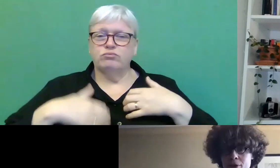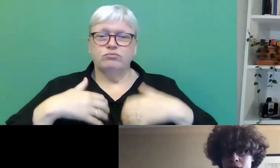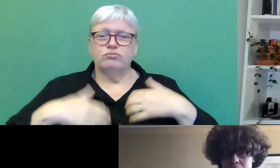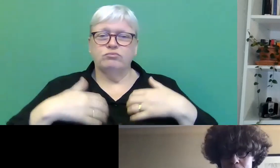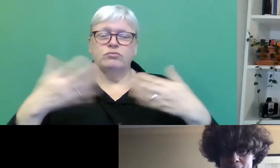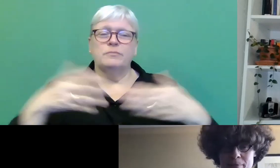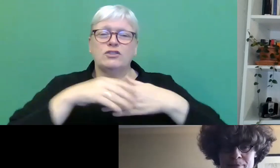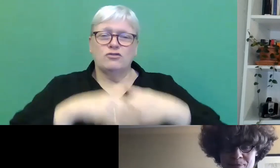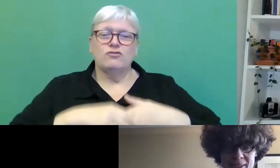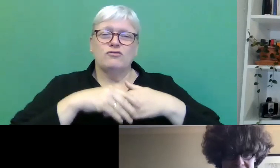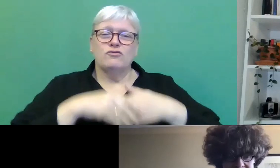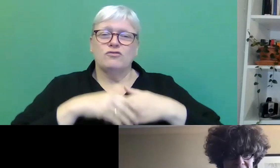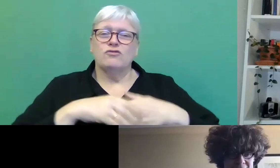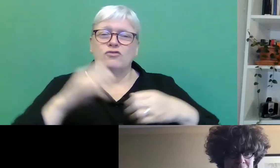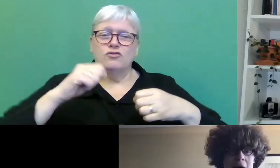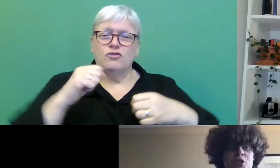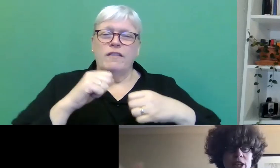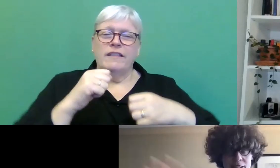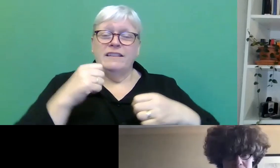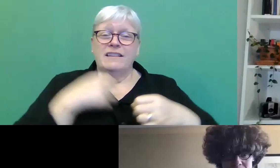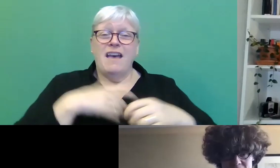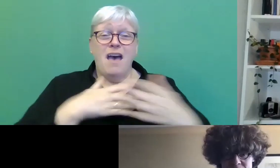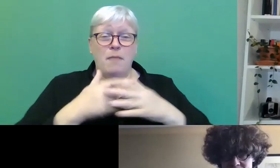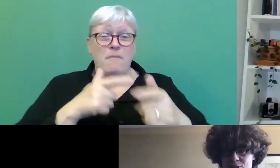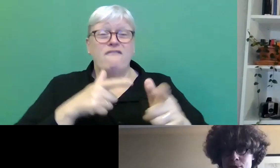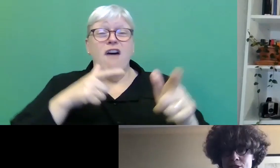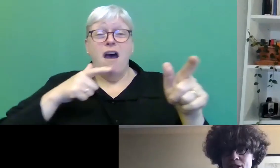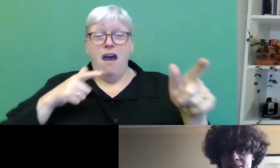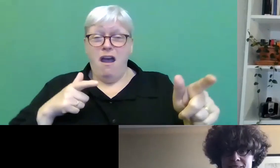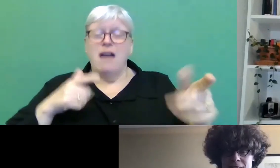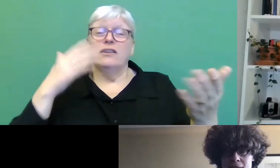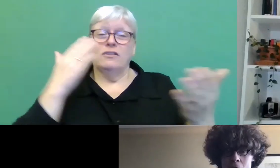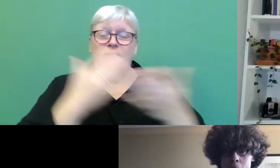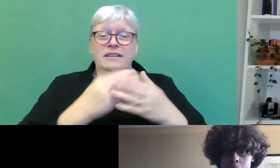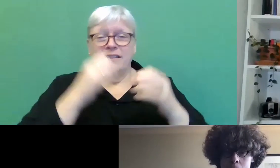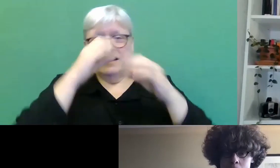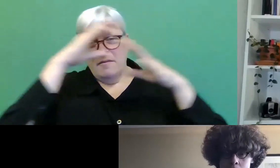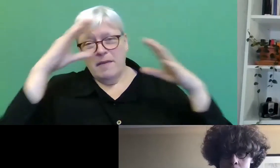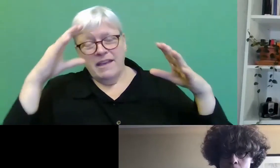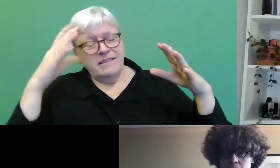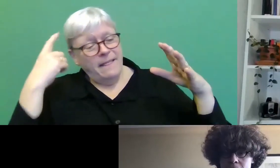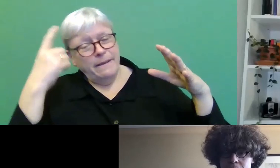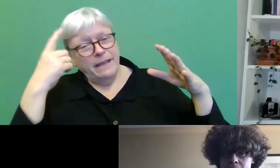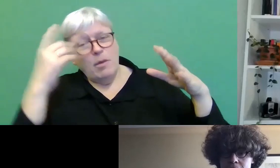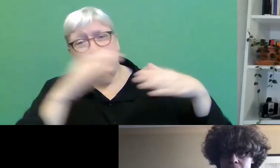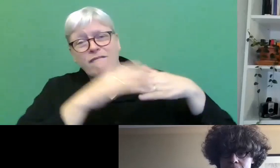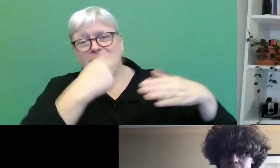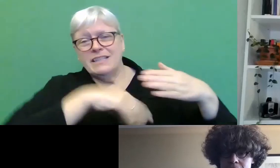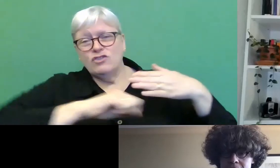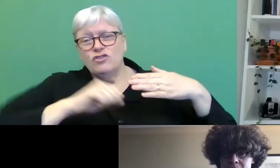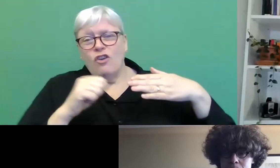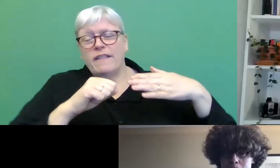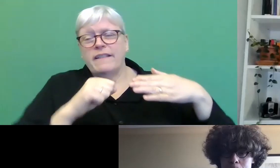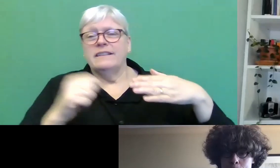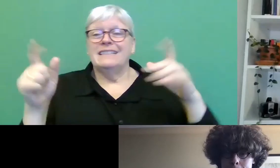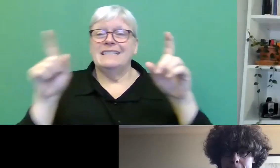I'm far away from them, imagining them into the situation. It's probably the same reason you get so many nice songs about people